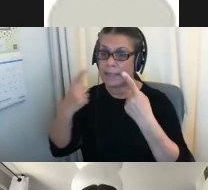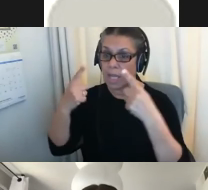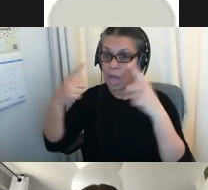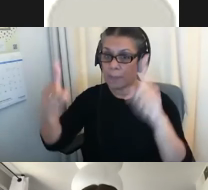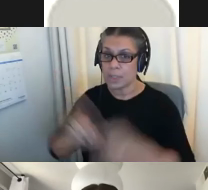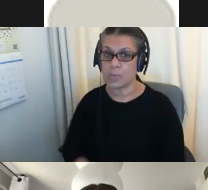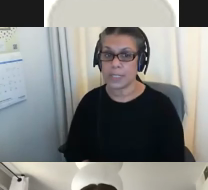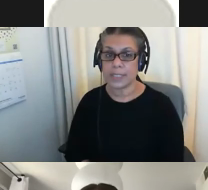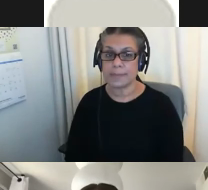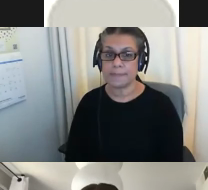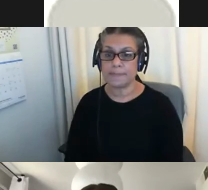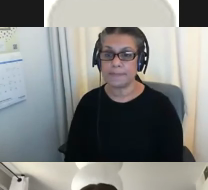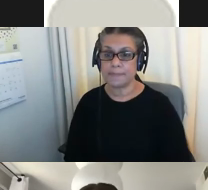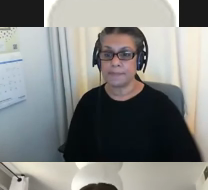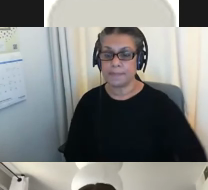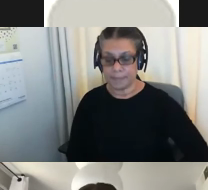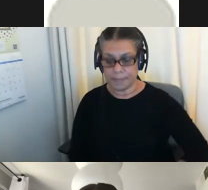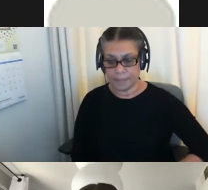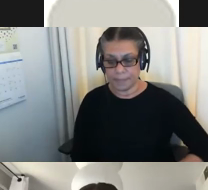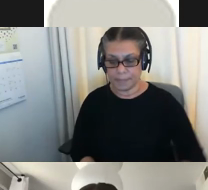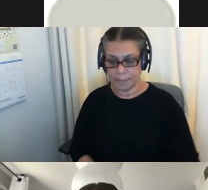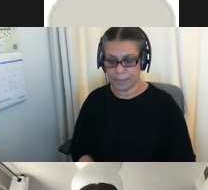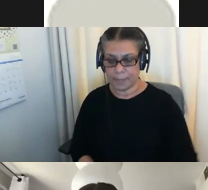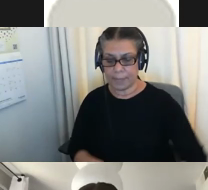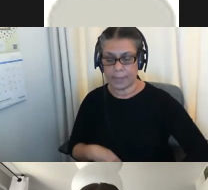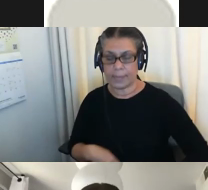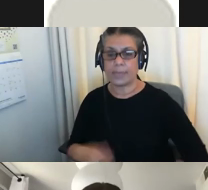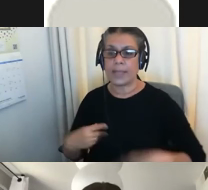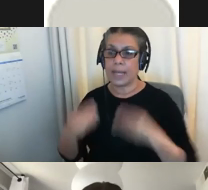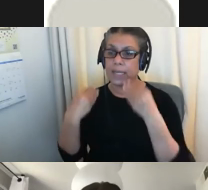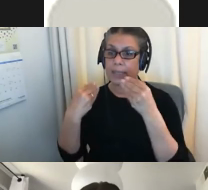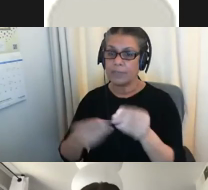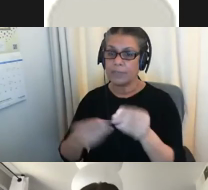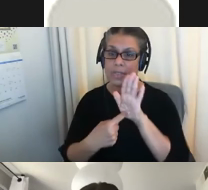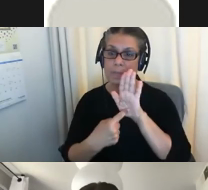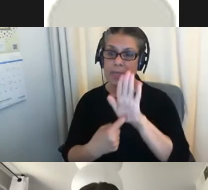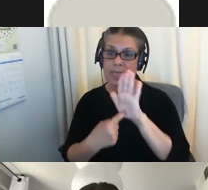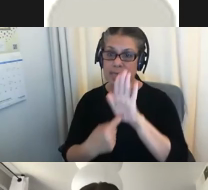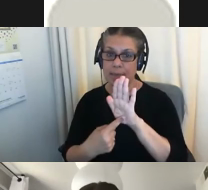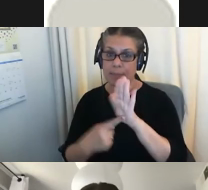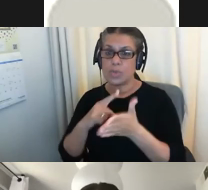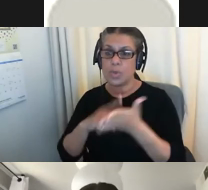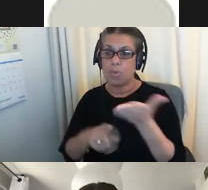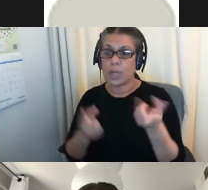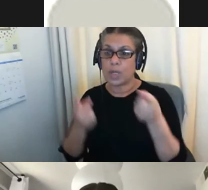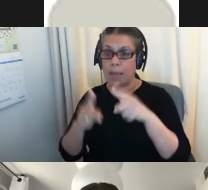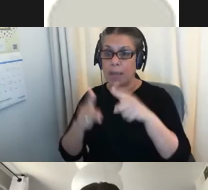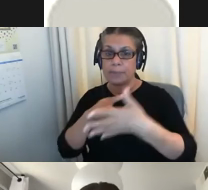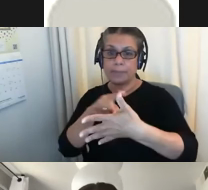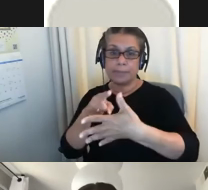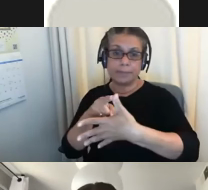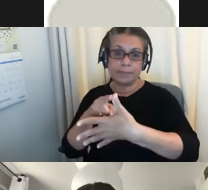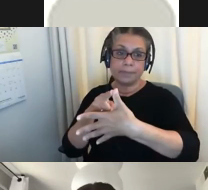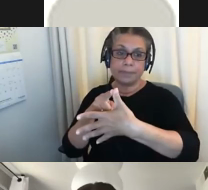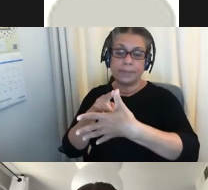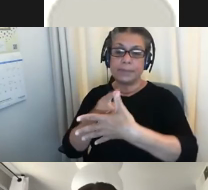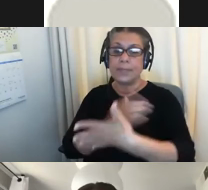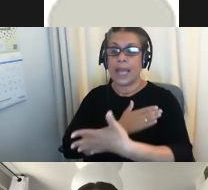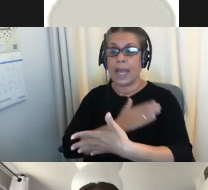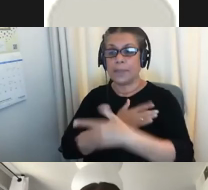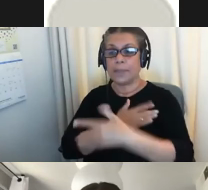And so I've just included some examples of constructs that might fall into these 5 domains. So happiness and optimism might fall into